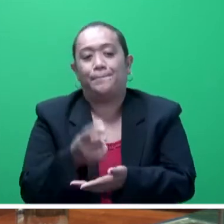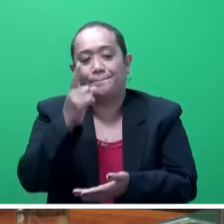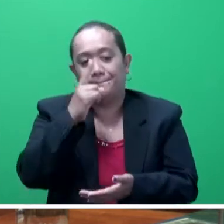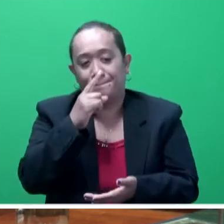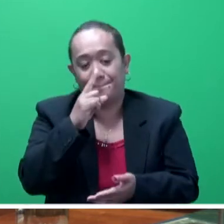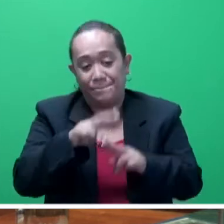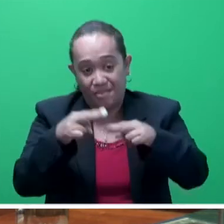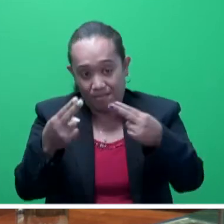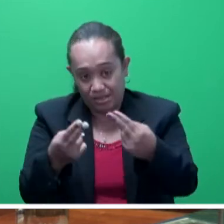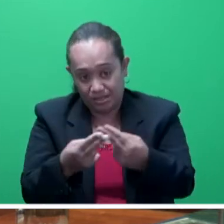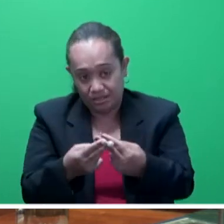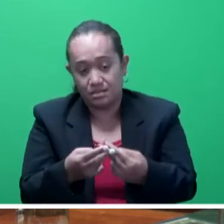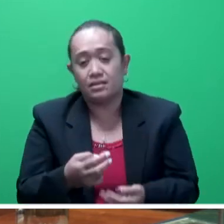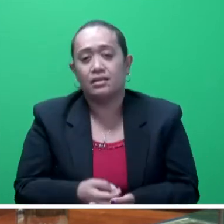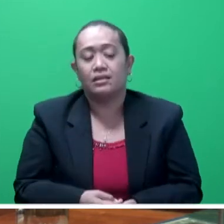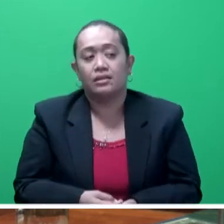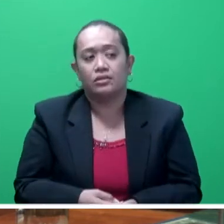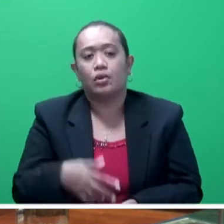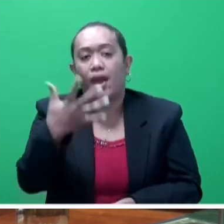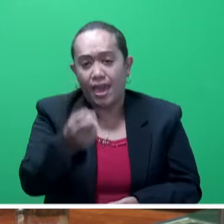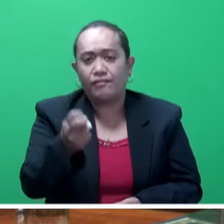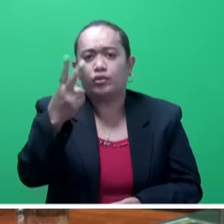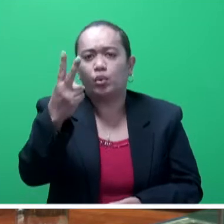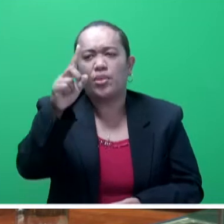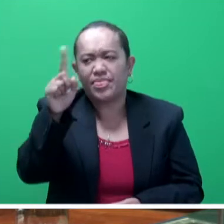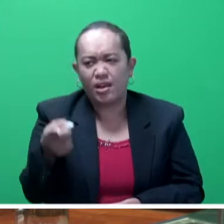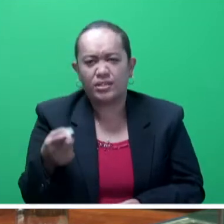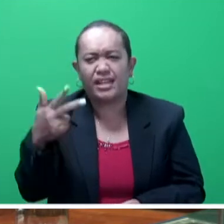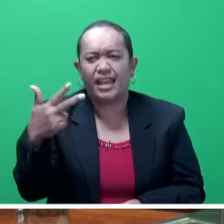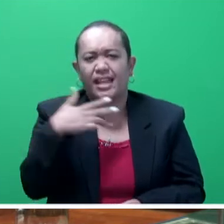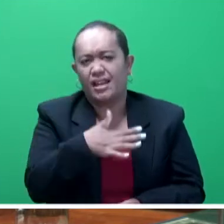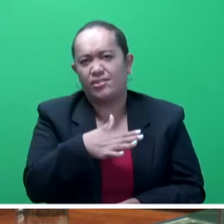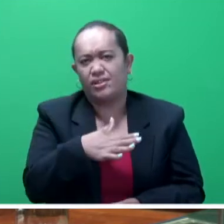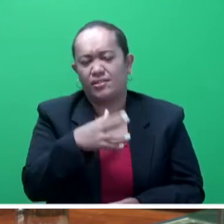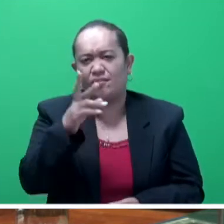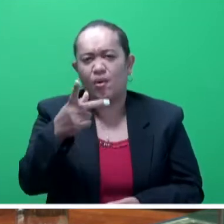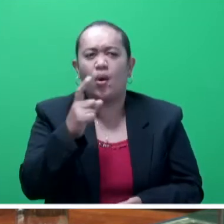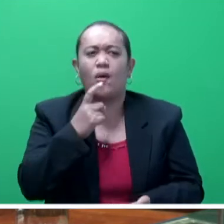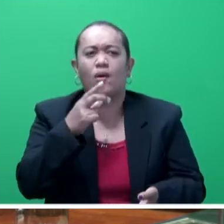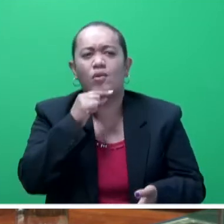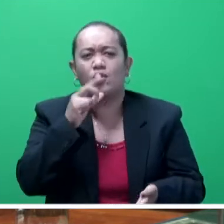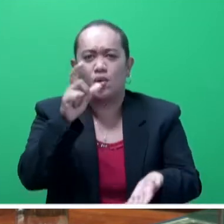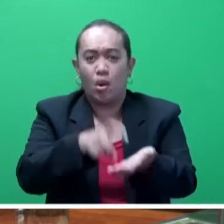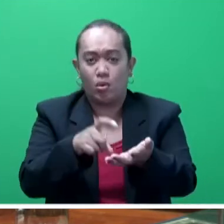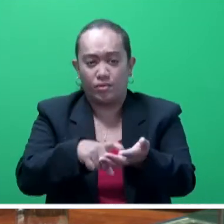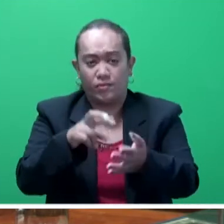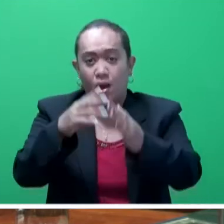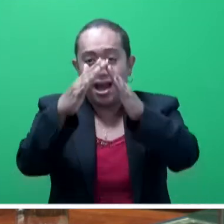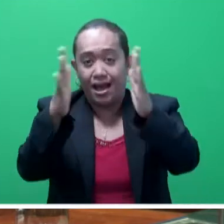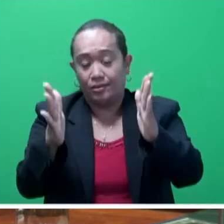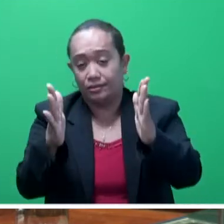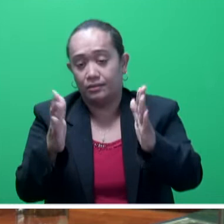over 2,800 active mortgage customers with Housing Authority. Mr.